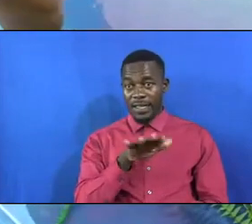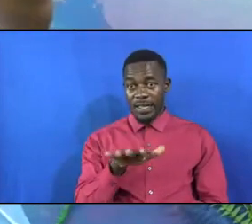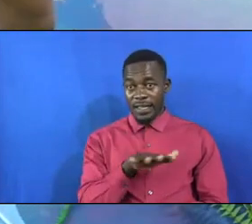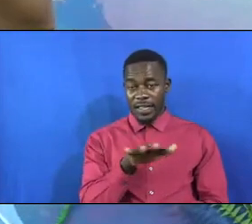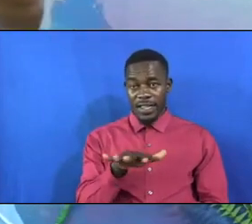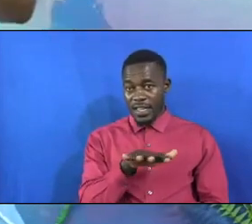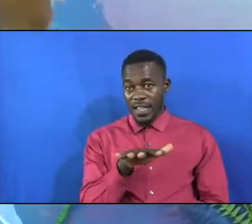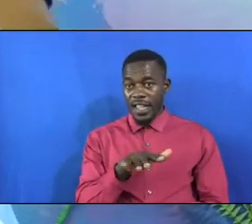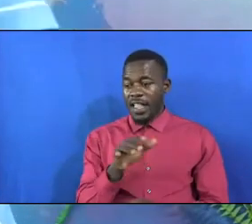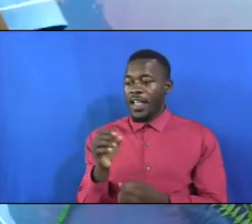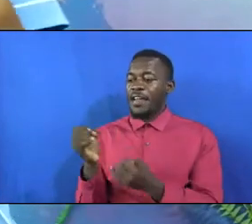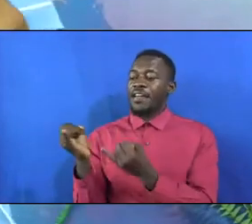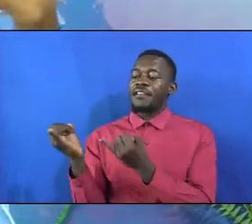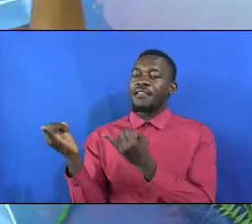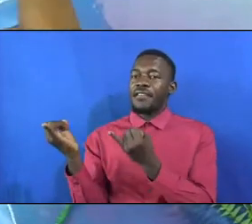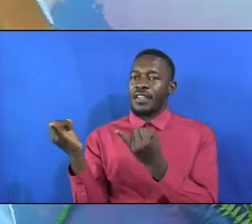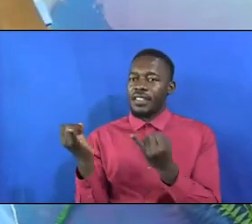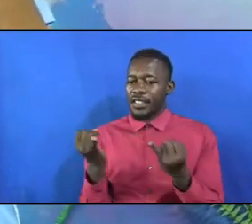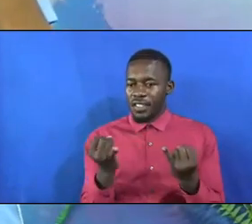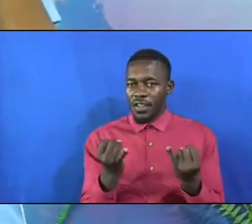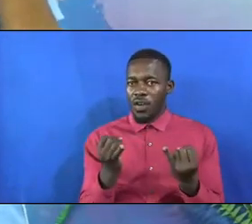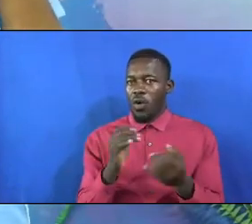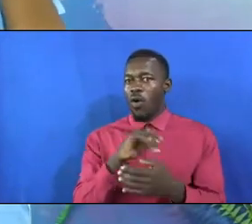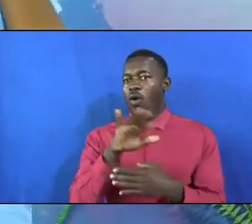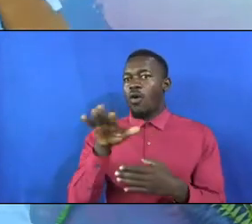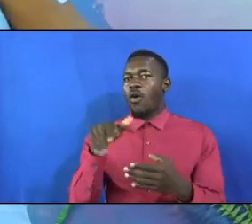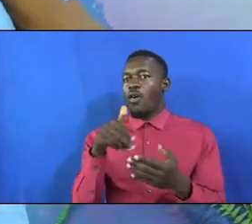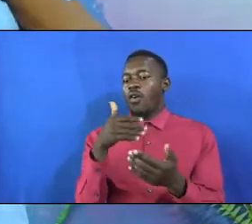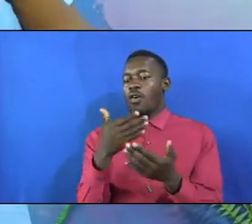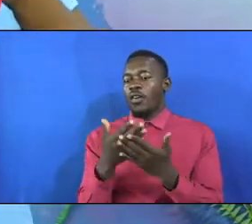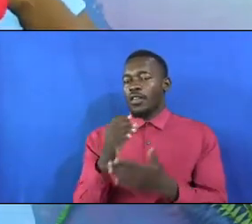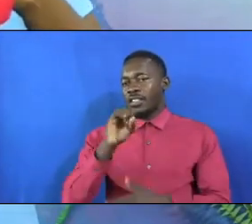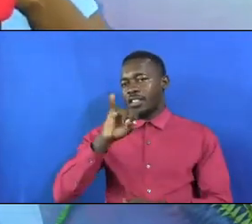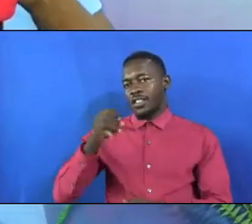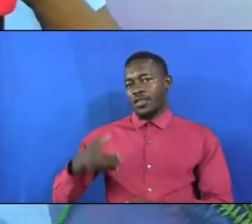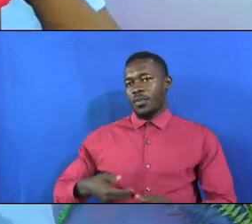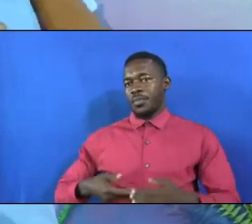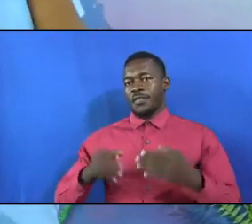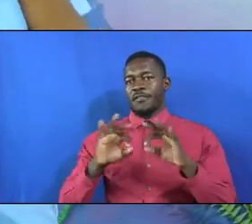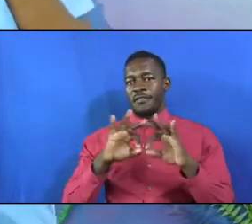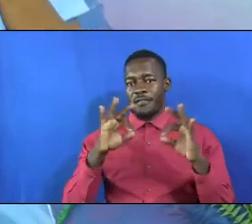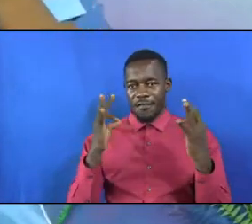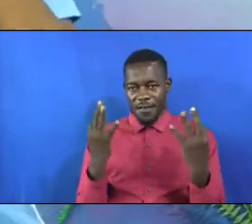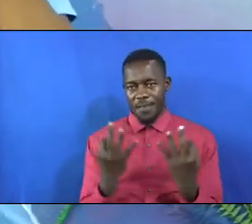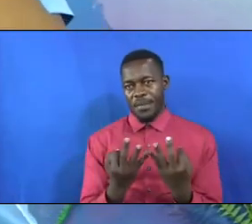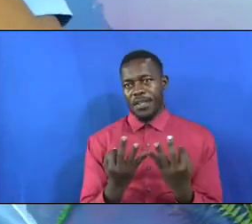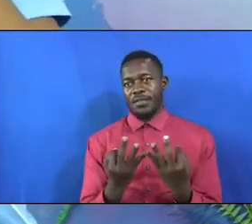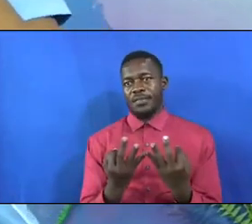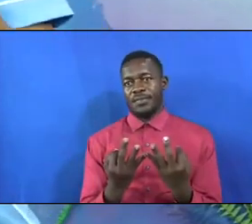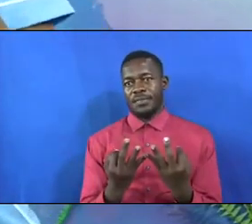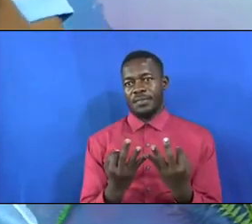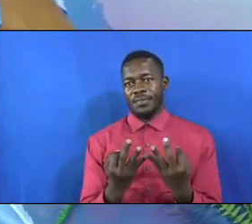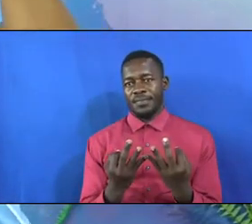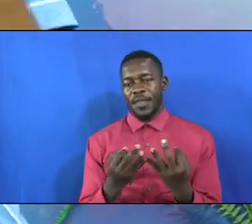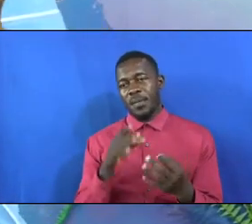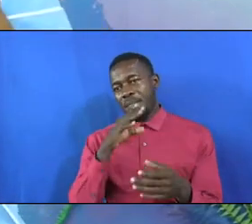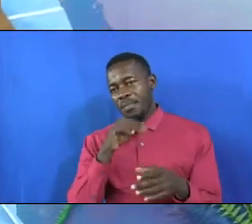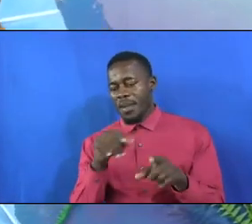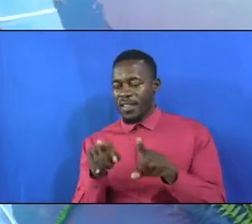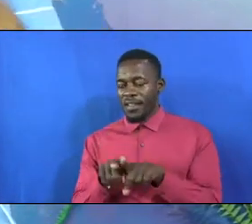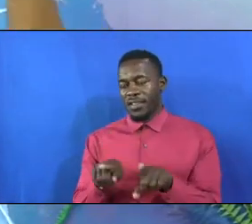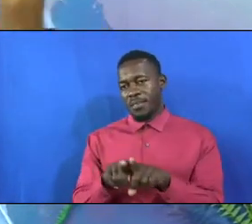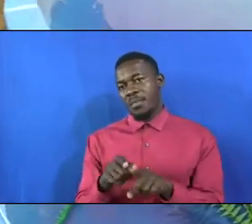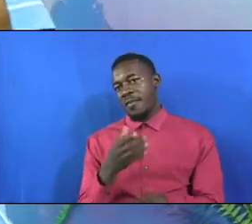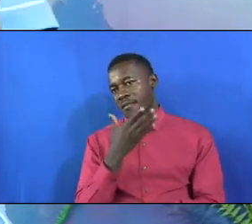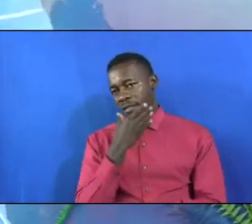extending his invitation or his welcome to Jacob's family, that is to Joseph's brothers and